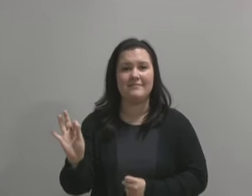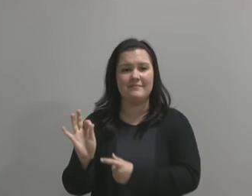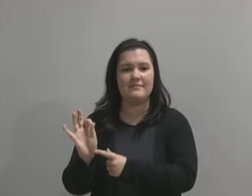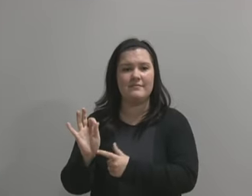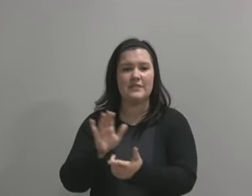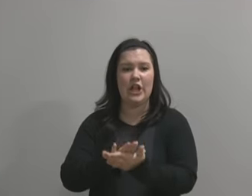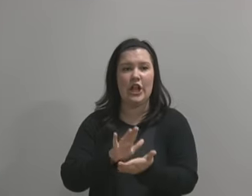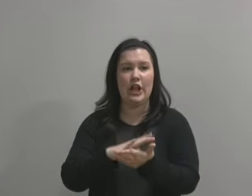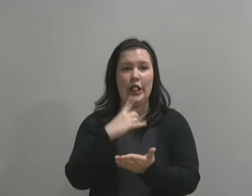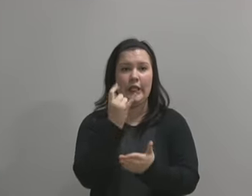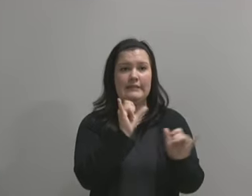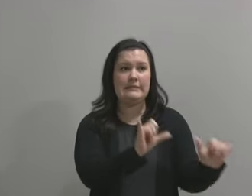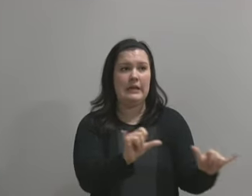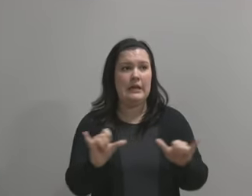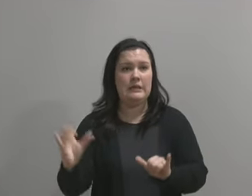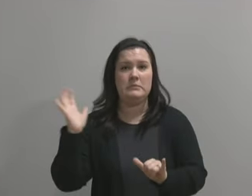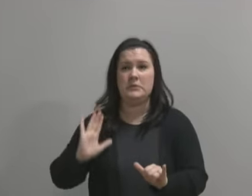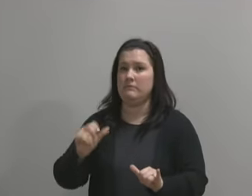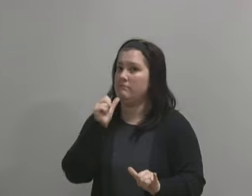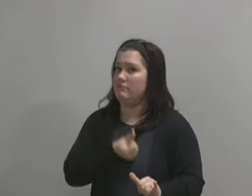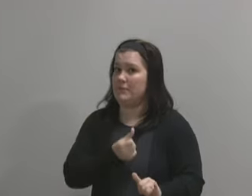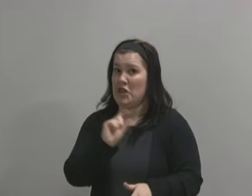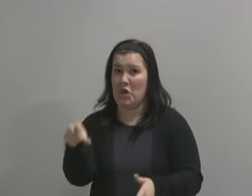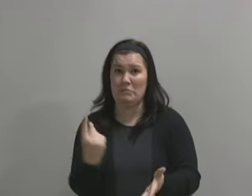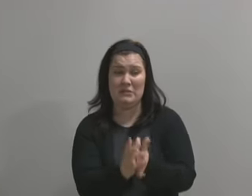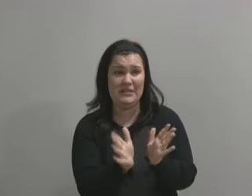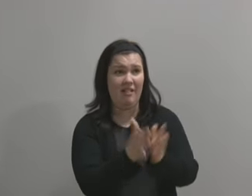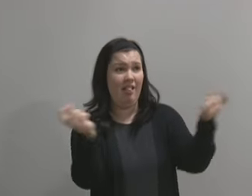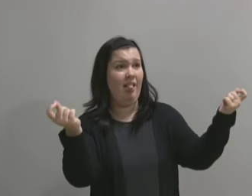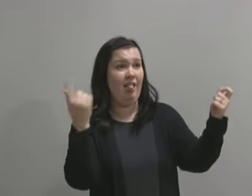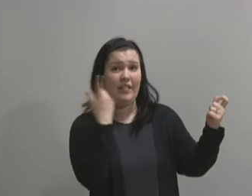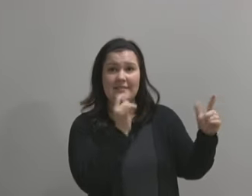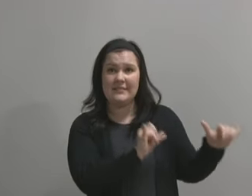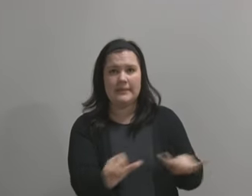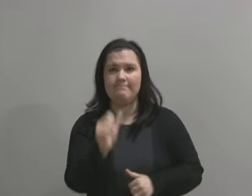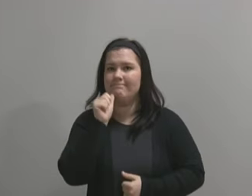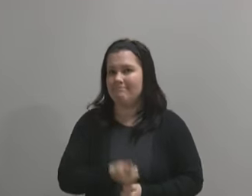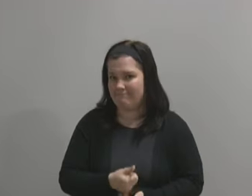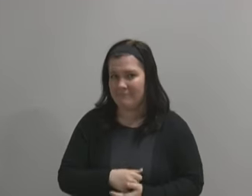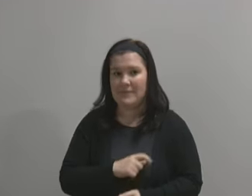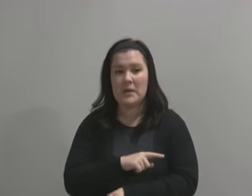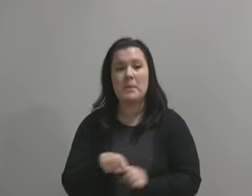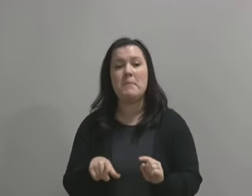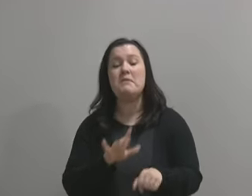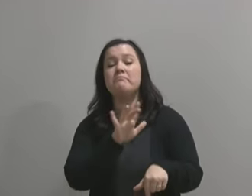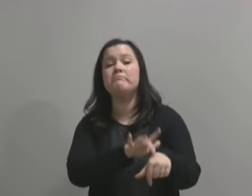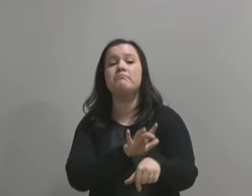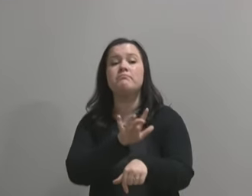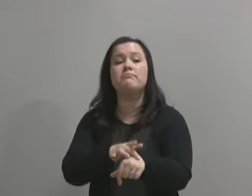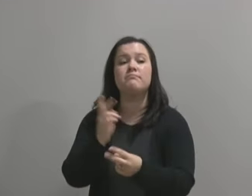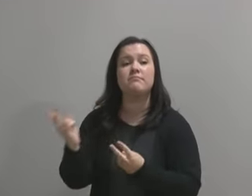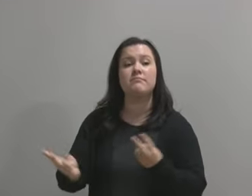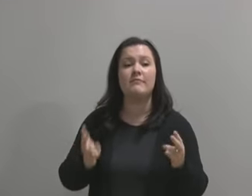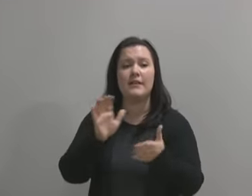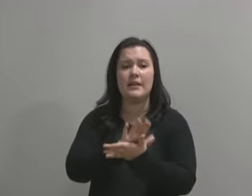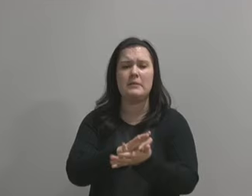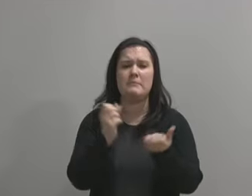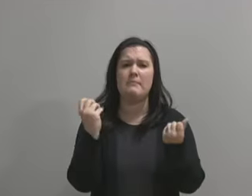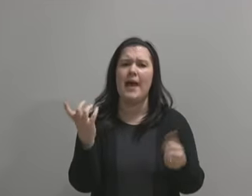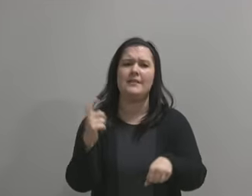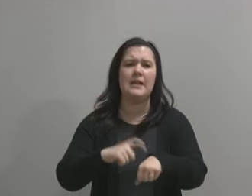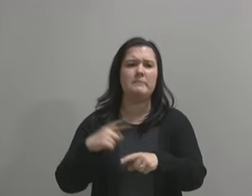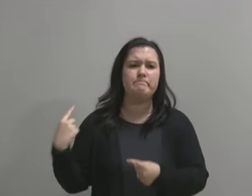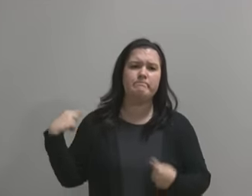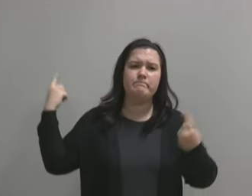did not look like this back then, nor did our graduation ceremony. But I have visited the campus many times since